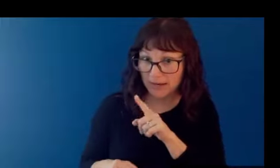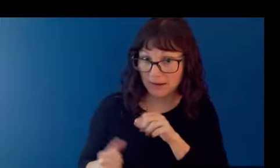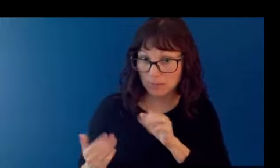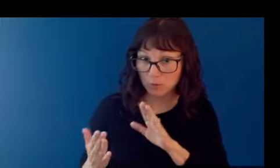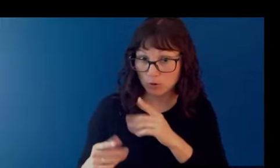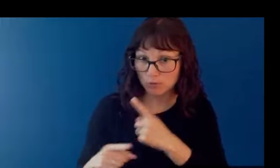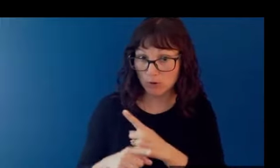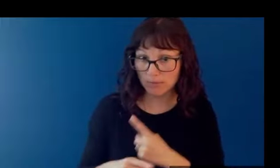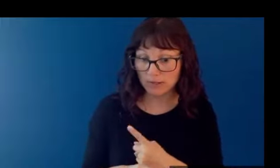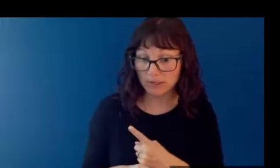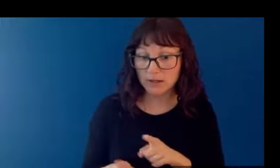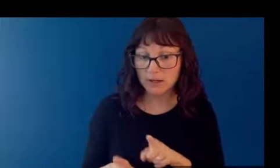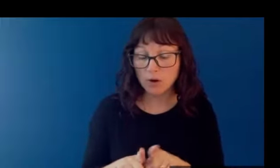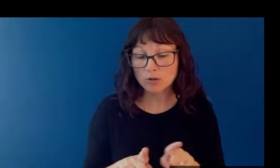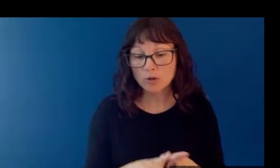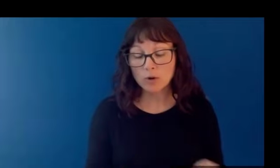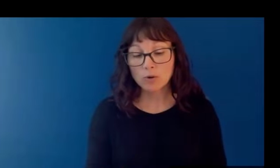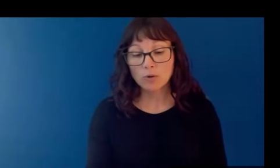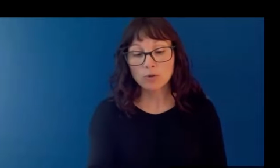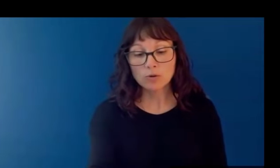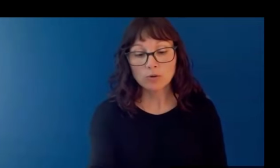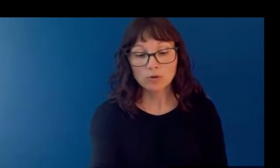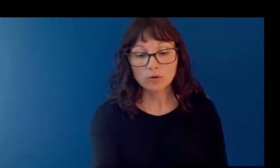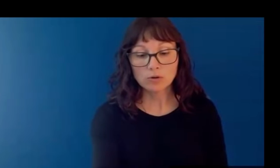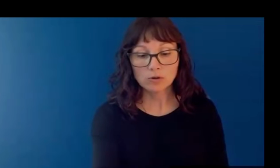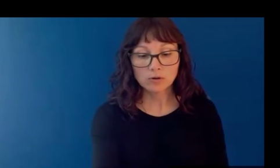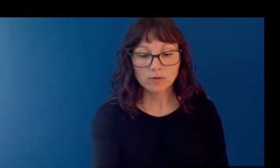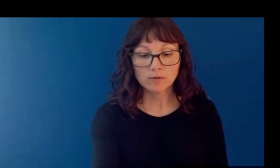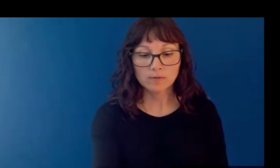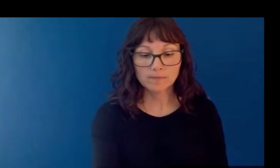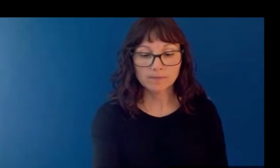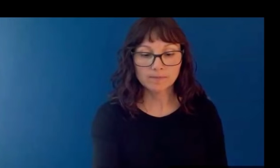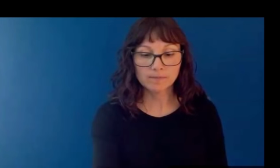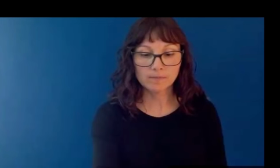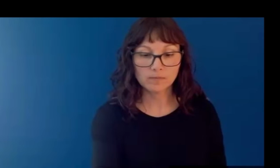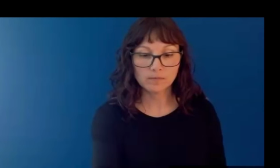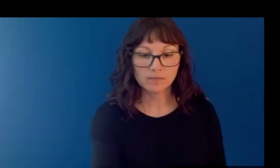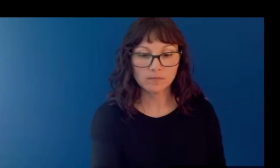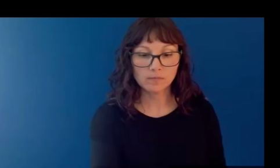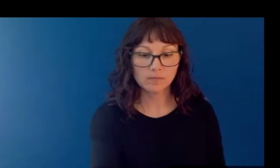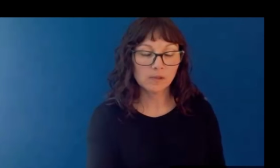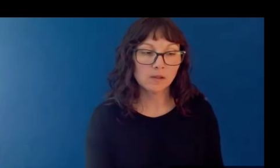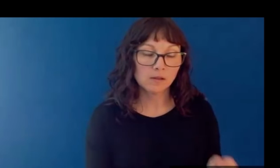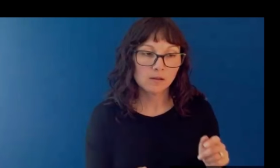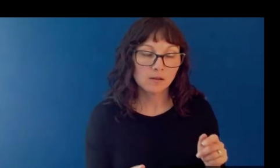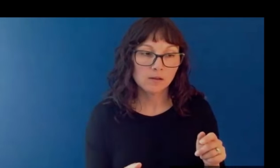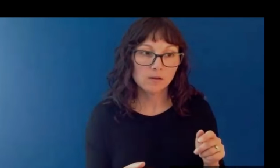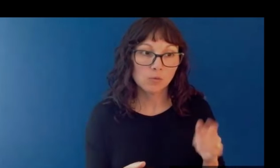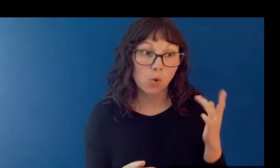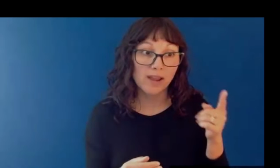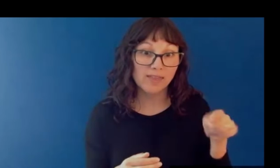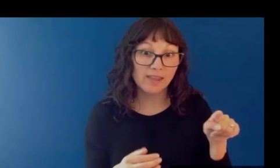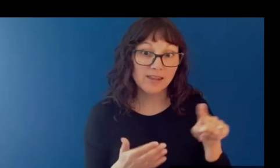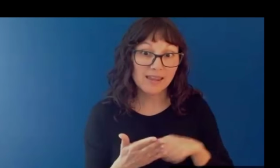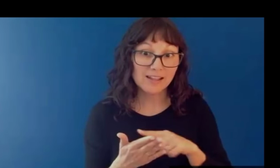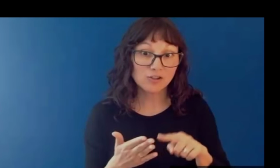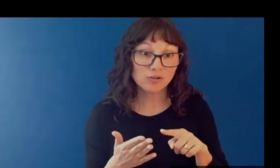that the reason they're canceling you does comply with their underwriting